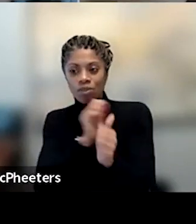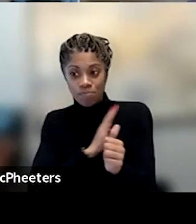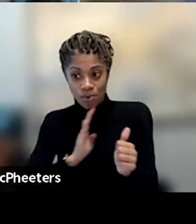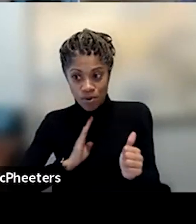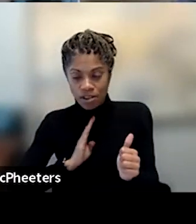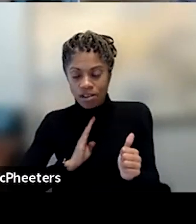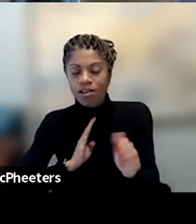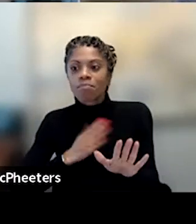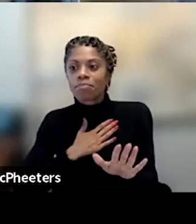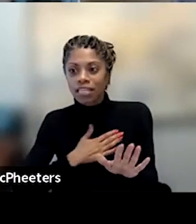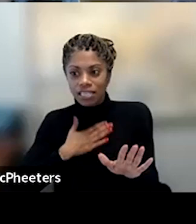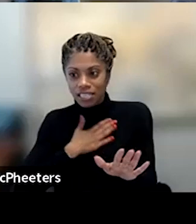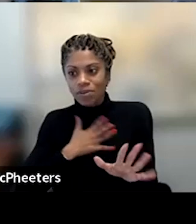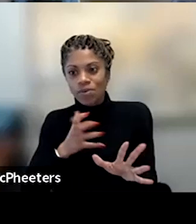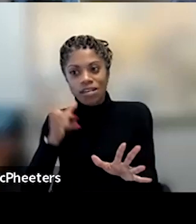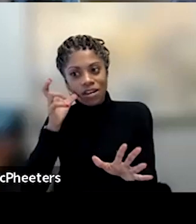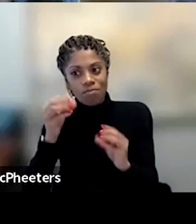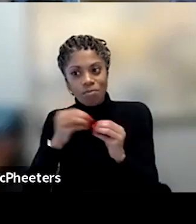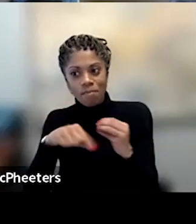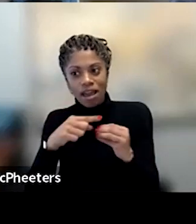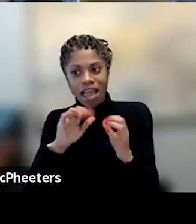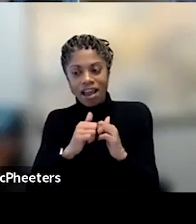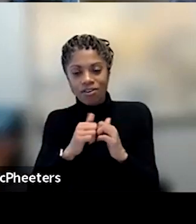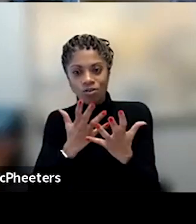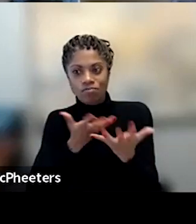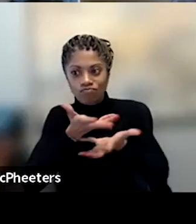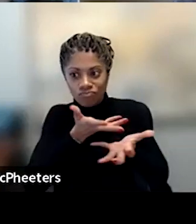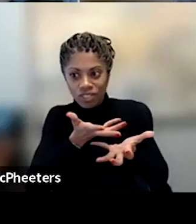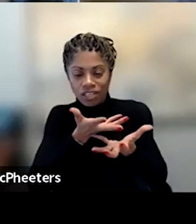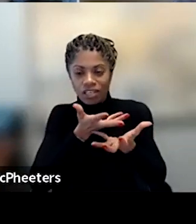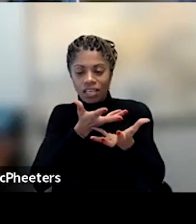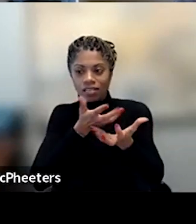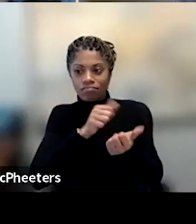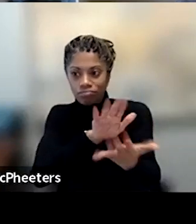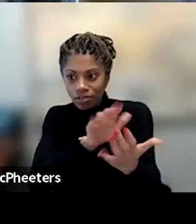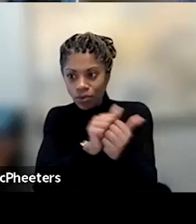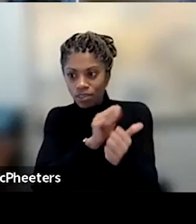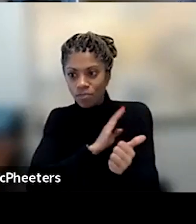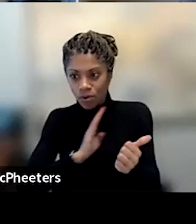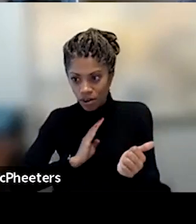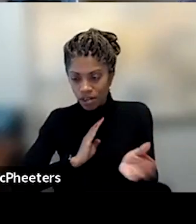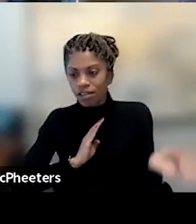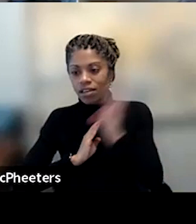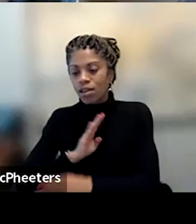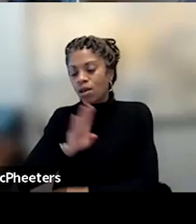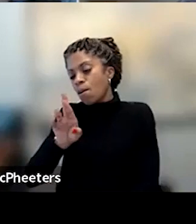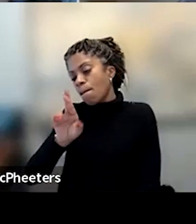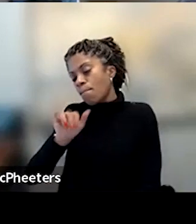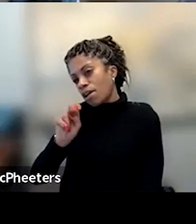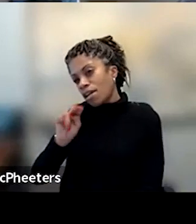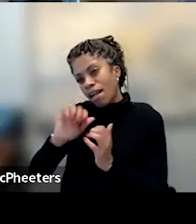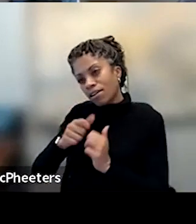place, we'd love to hear about it. But Bryan, why don't you jump in and tell us how you've kept the conversation present?